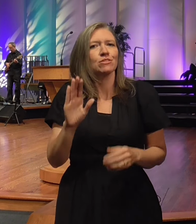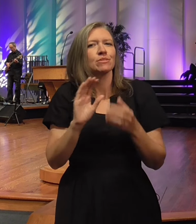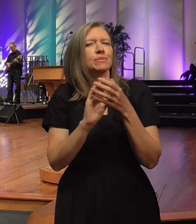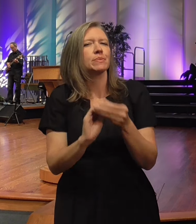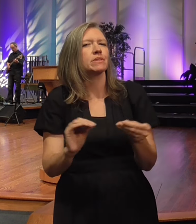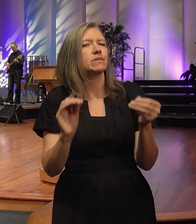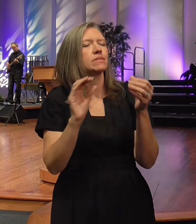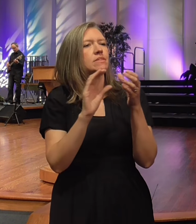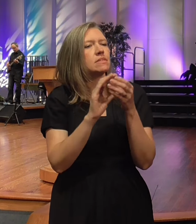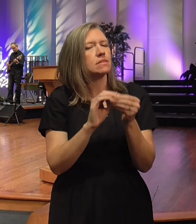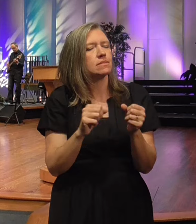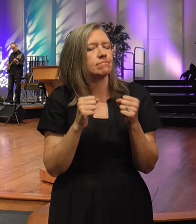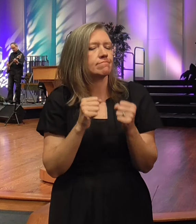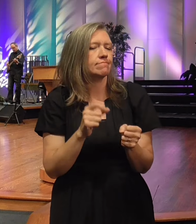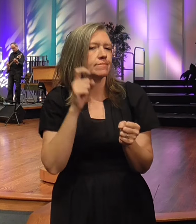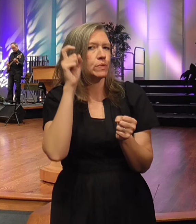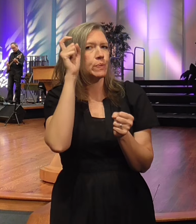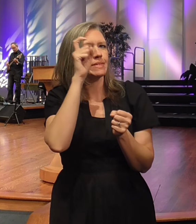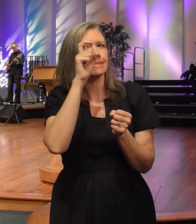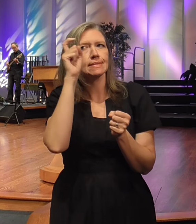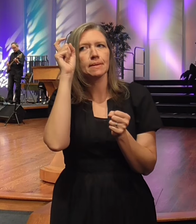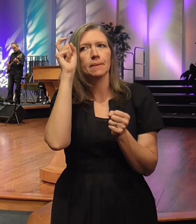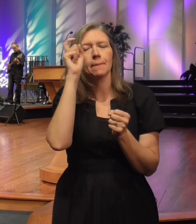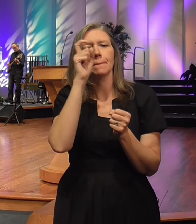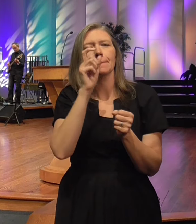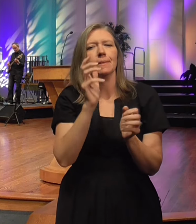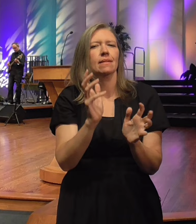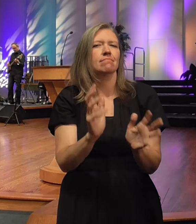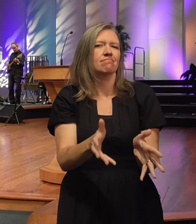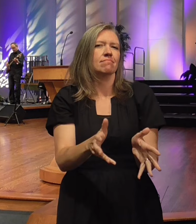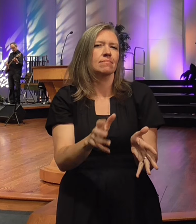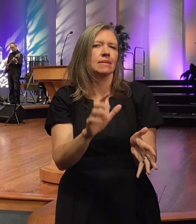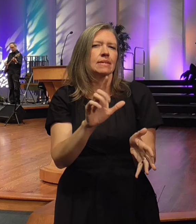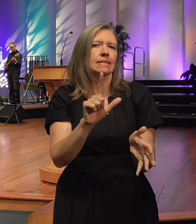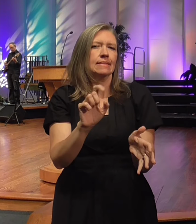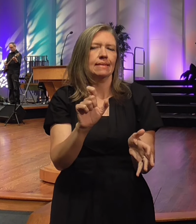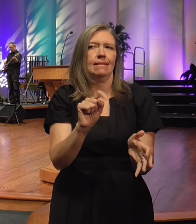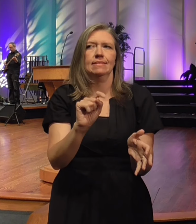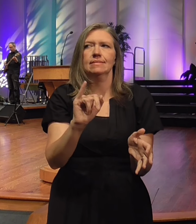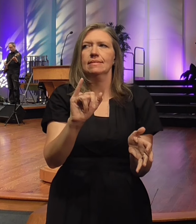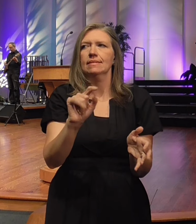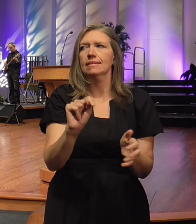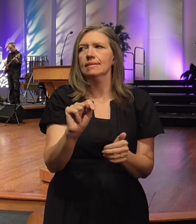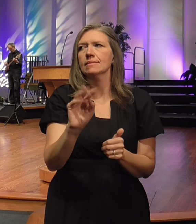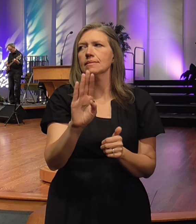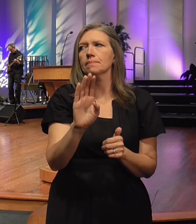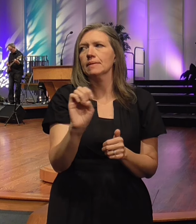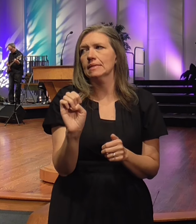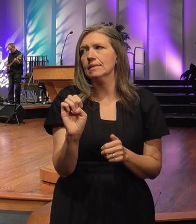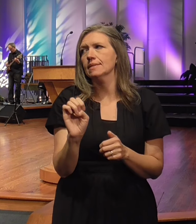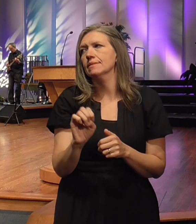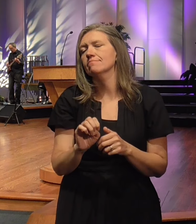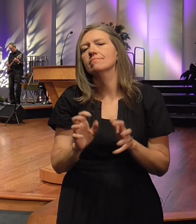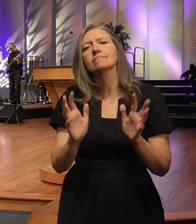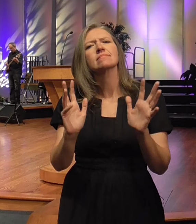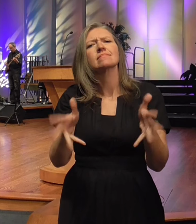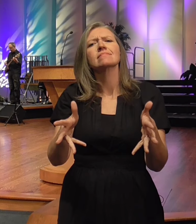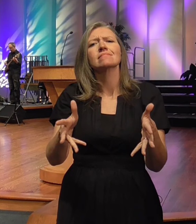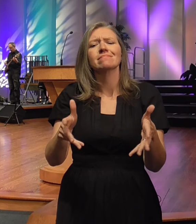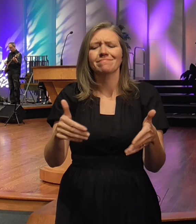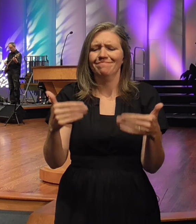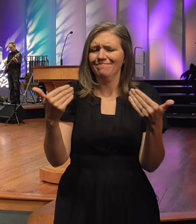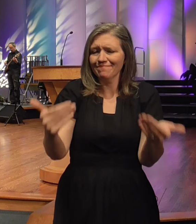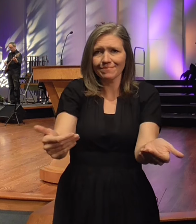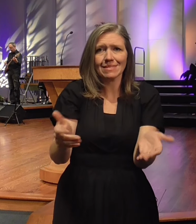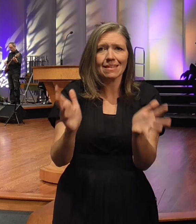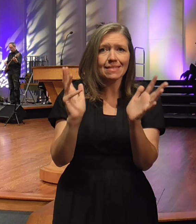of darkness, she is standing right in front of me, speaking words of